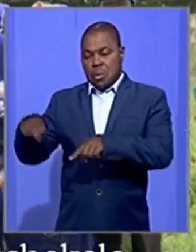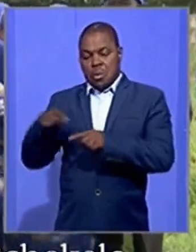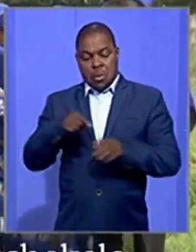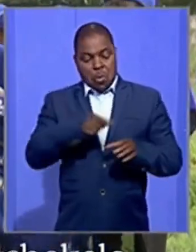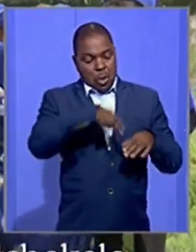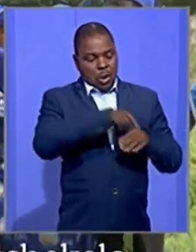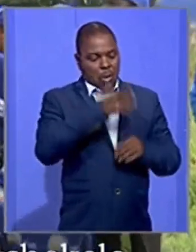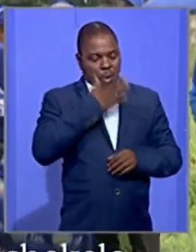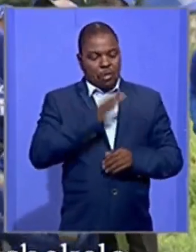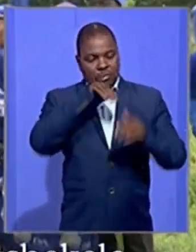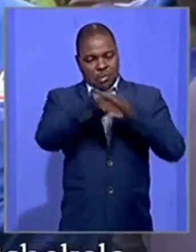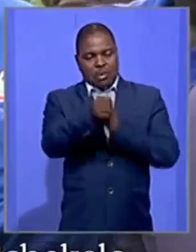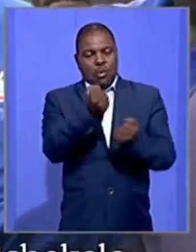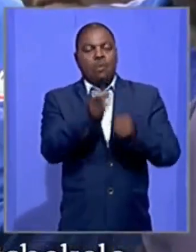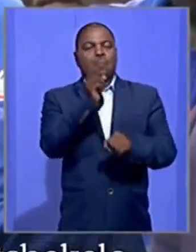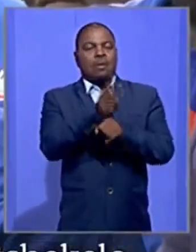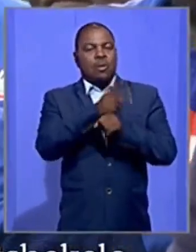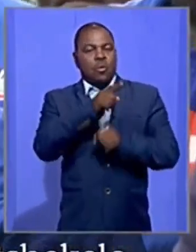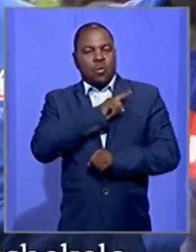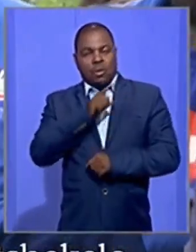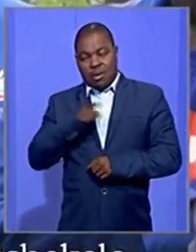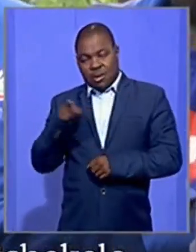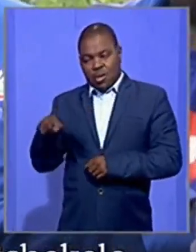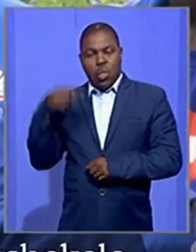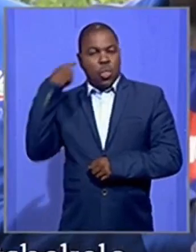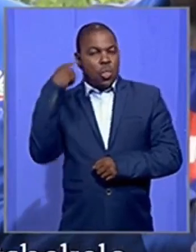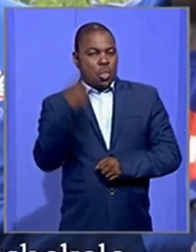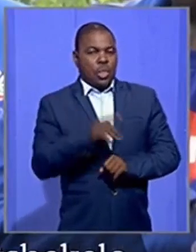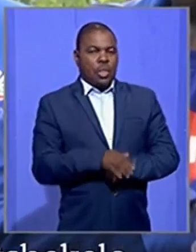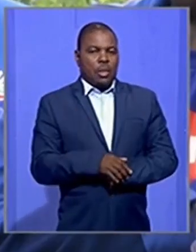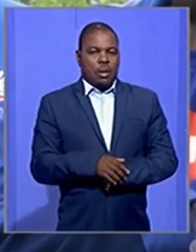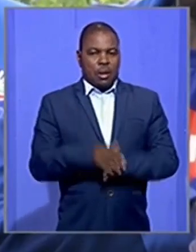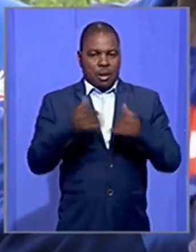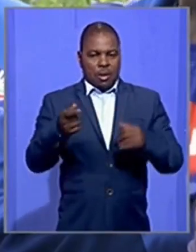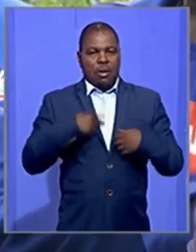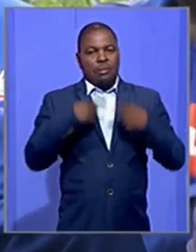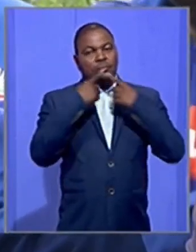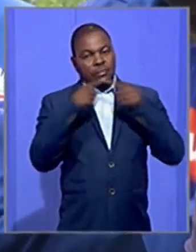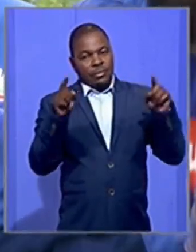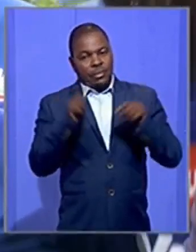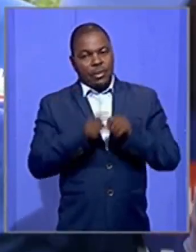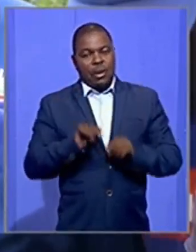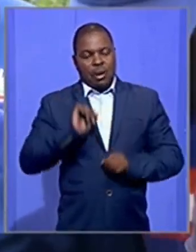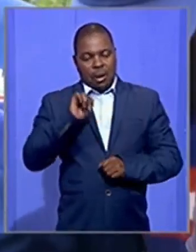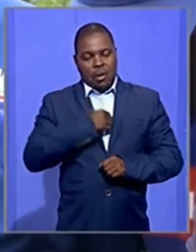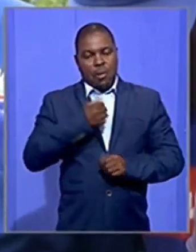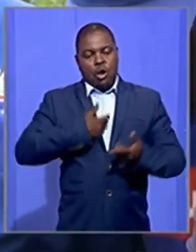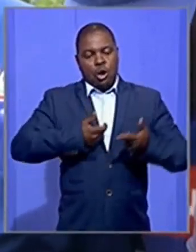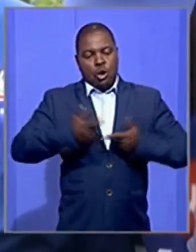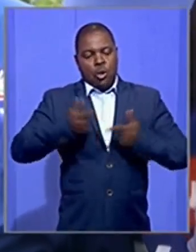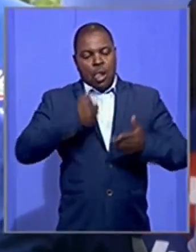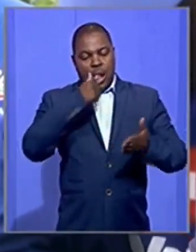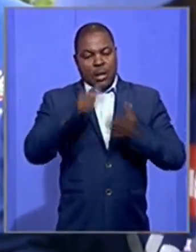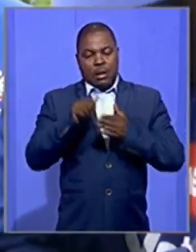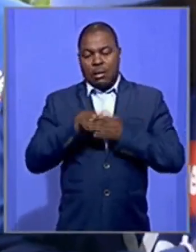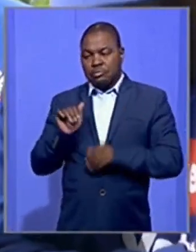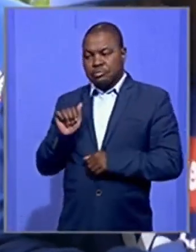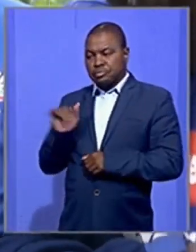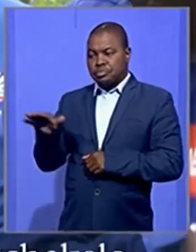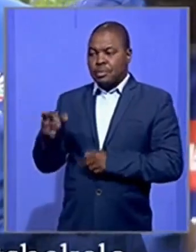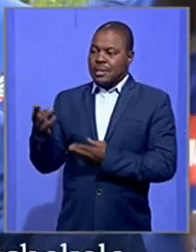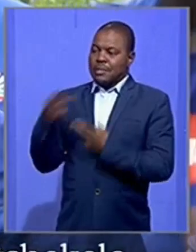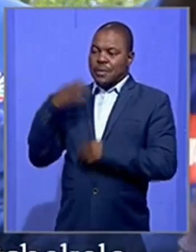wa kgotlatshekelo. I can now today announce that they have failed to respond to our lawyer's letter, which gave them 2